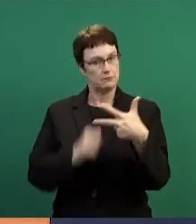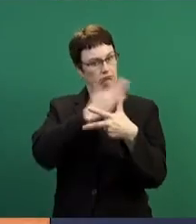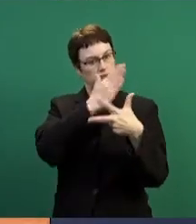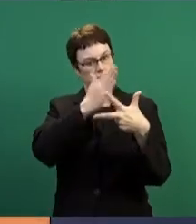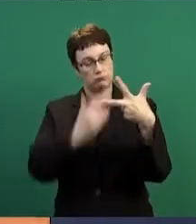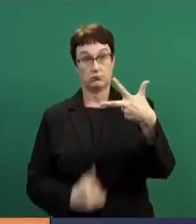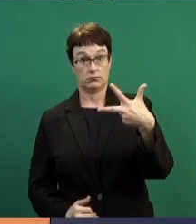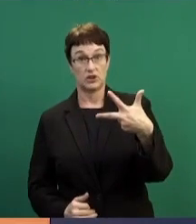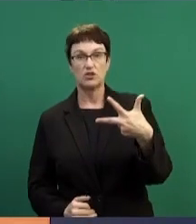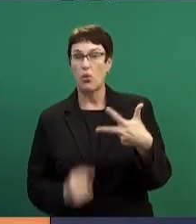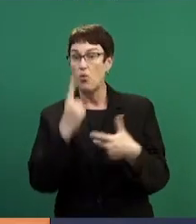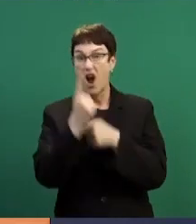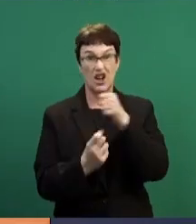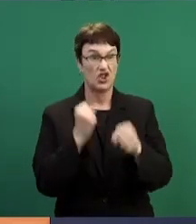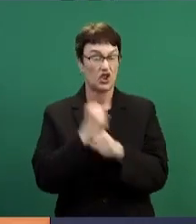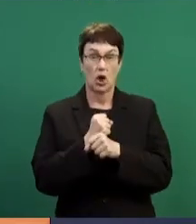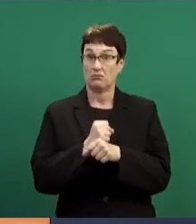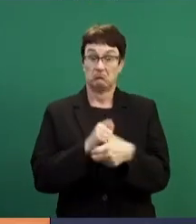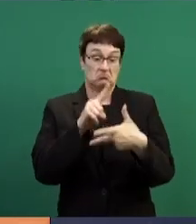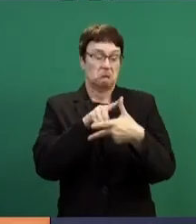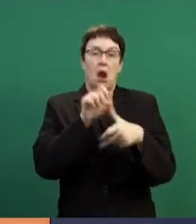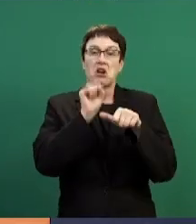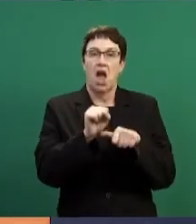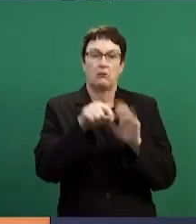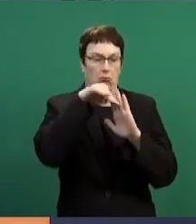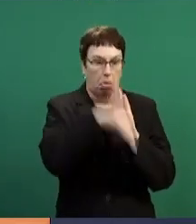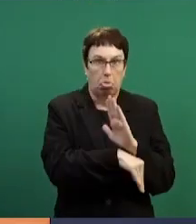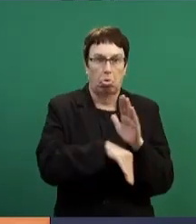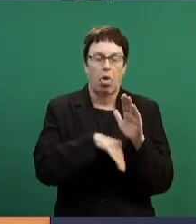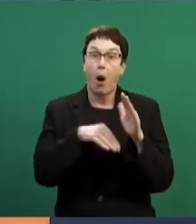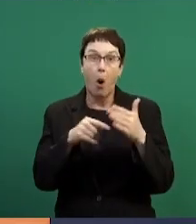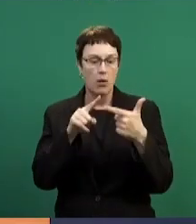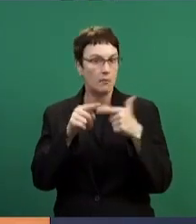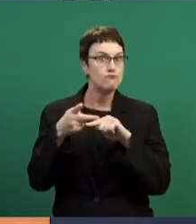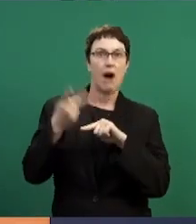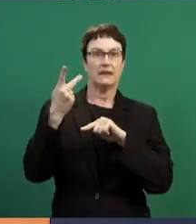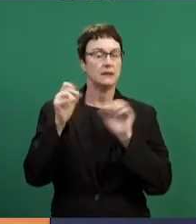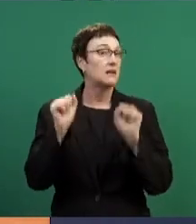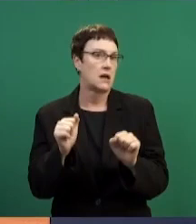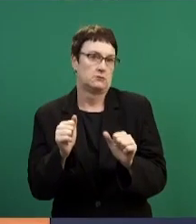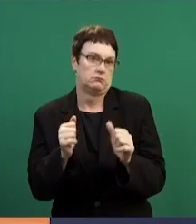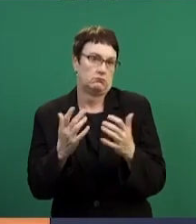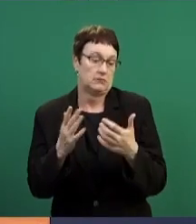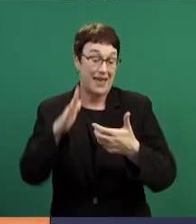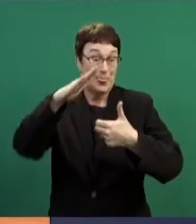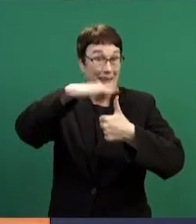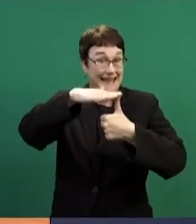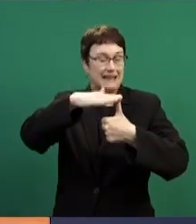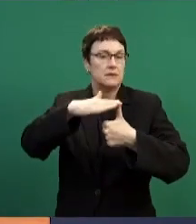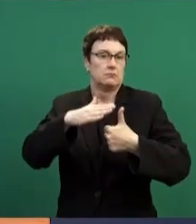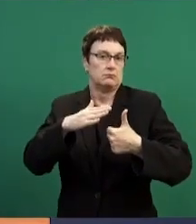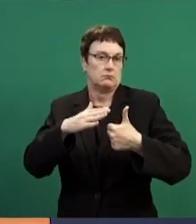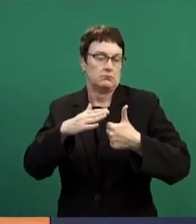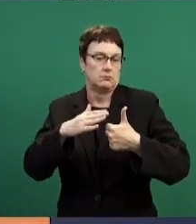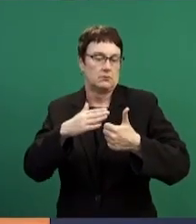given year can make a loss or a profit. The Gold Price Adjustments Account, it would be a profit from